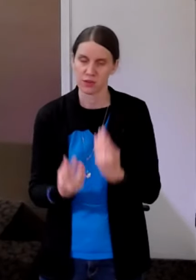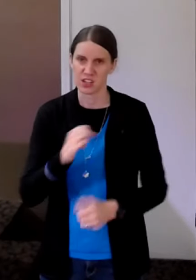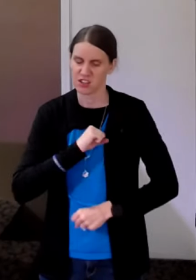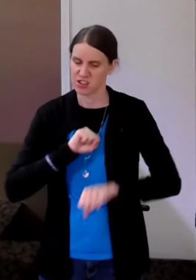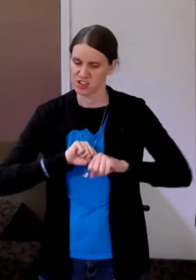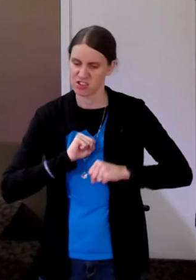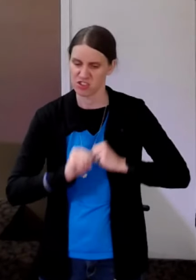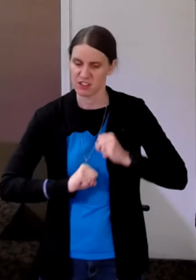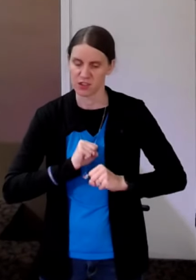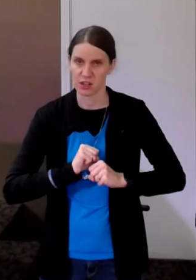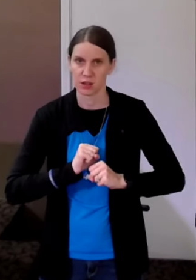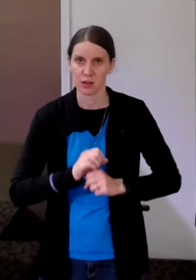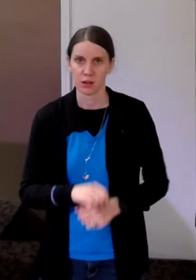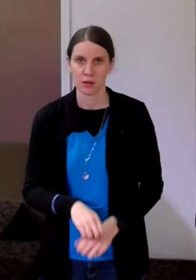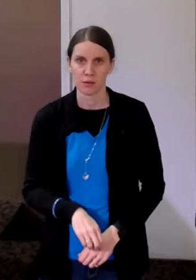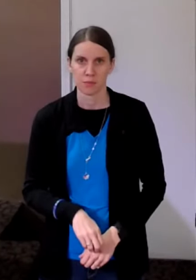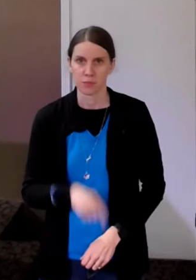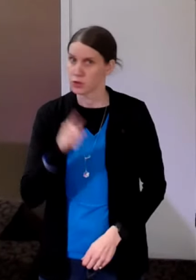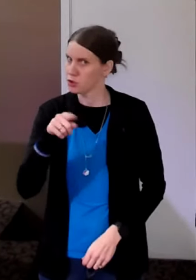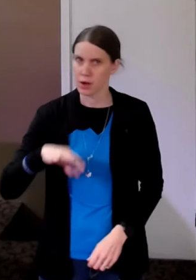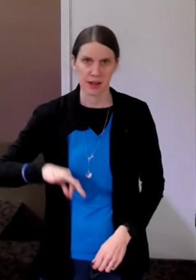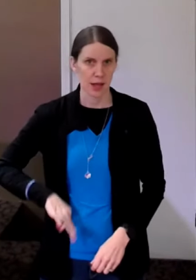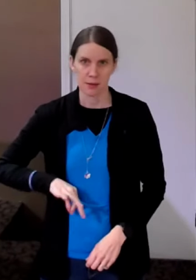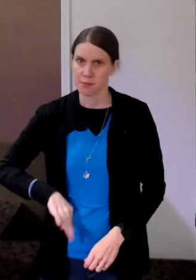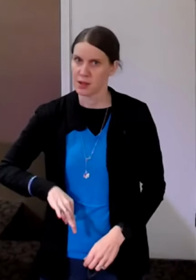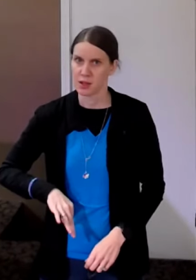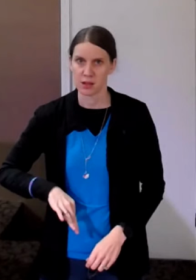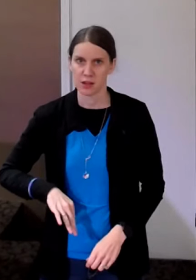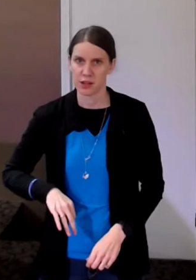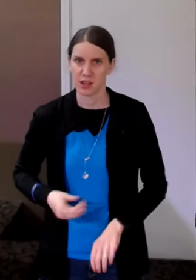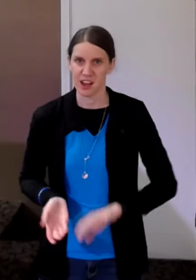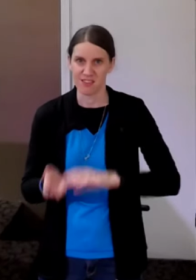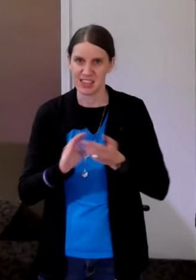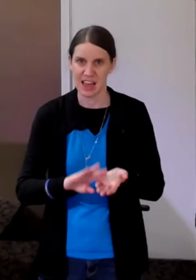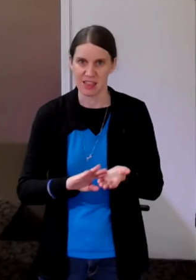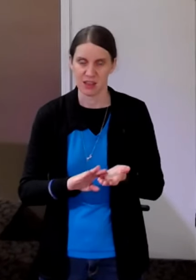torment. You don't even get the benefit of annihilation.